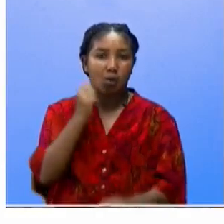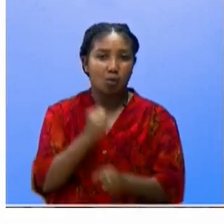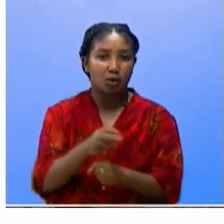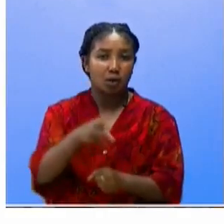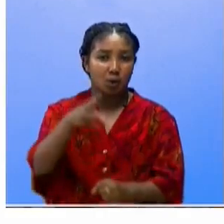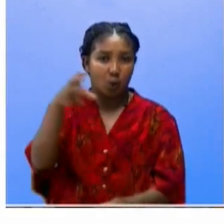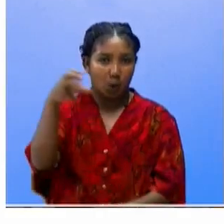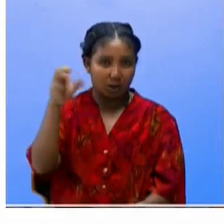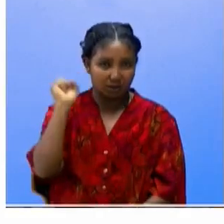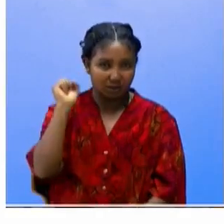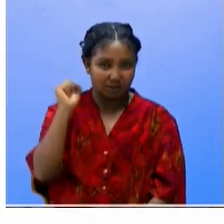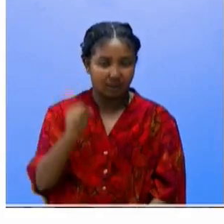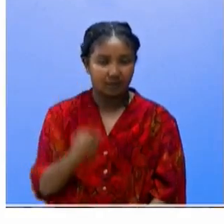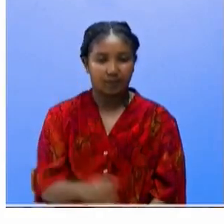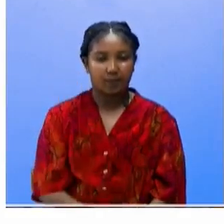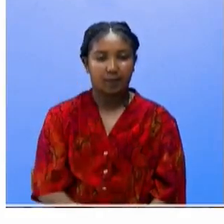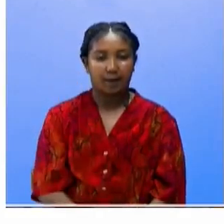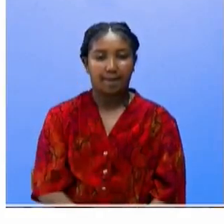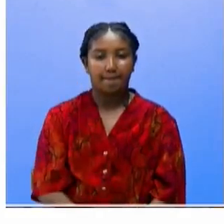was